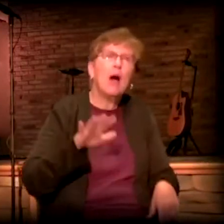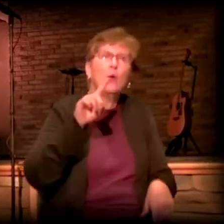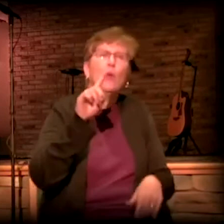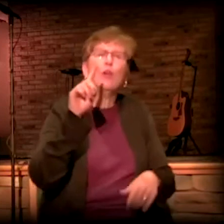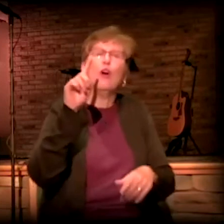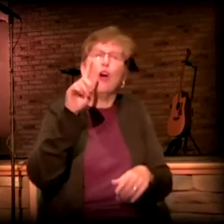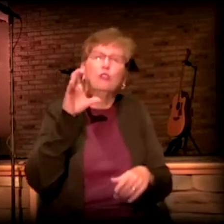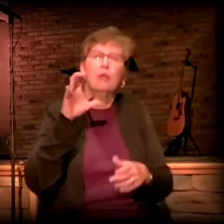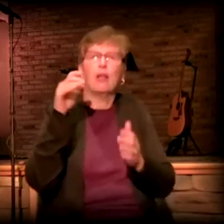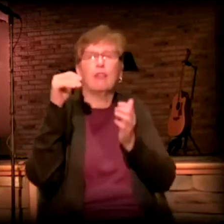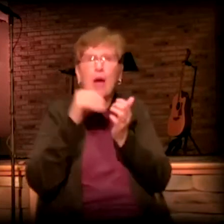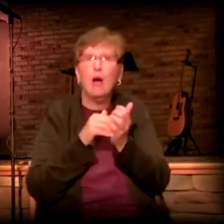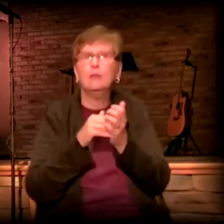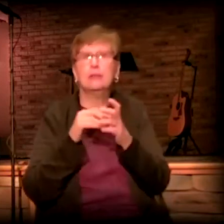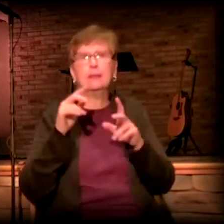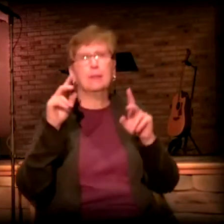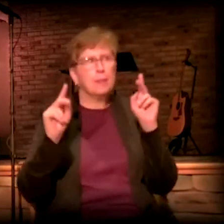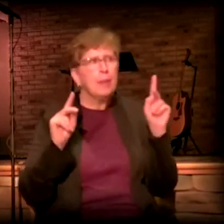100,000 people.